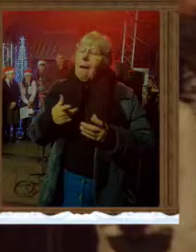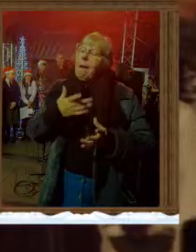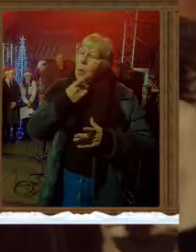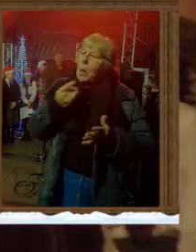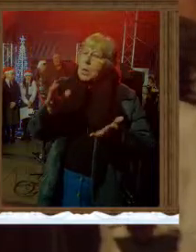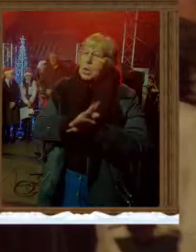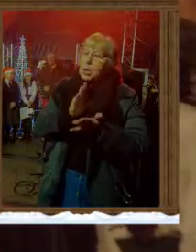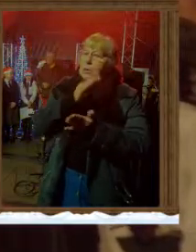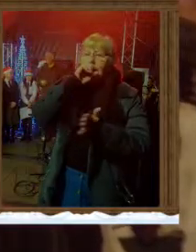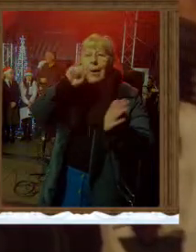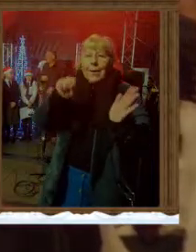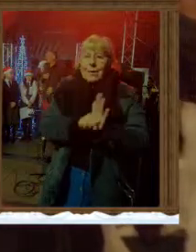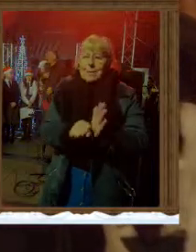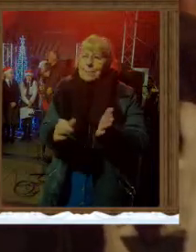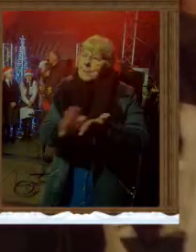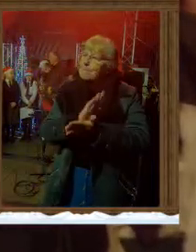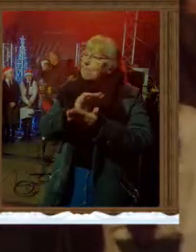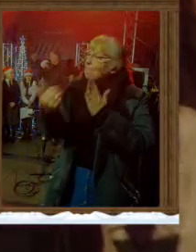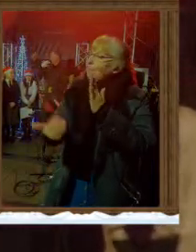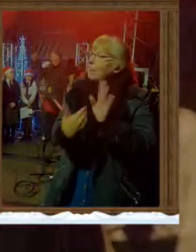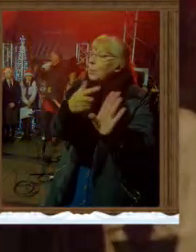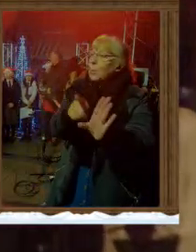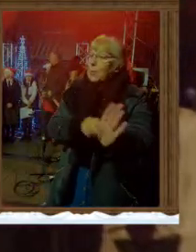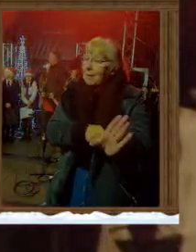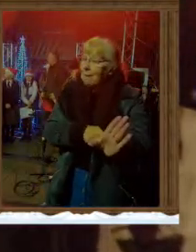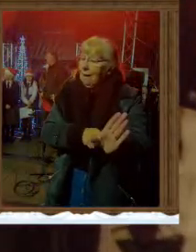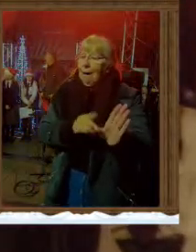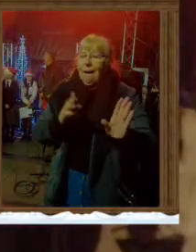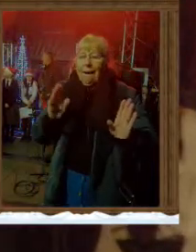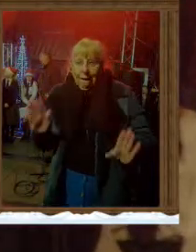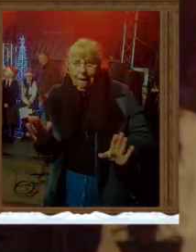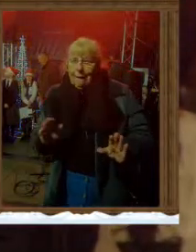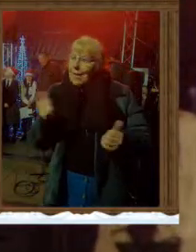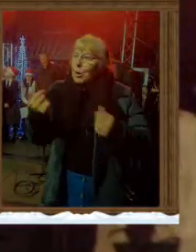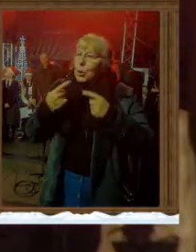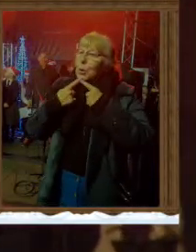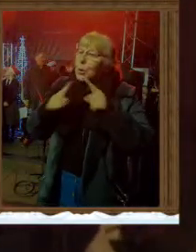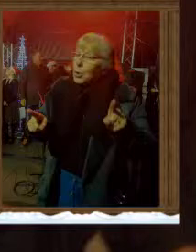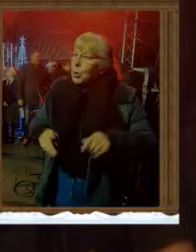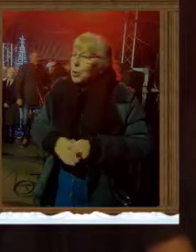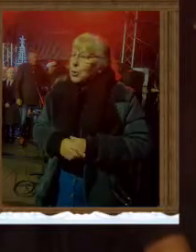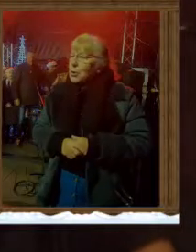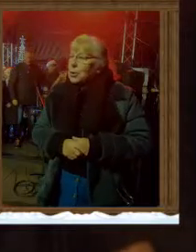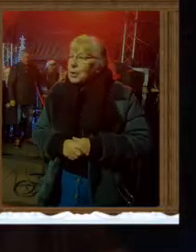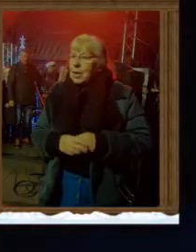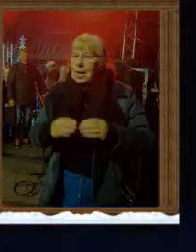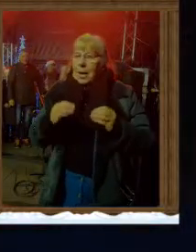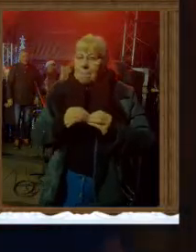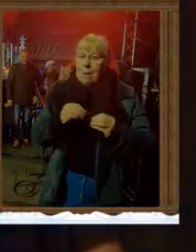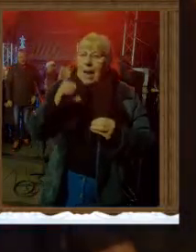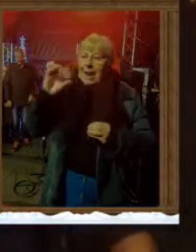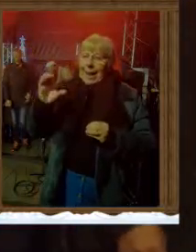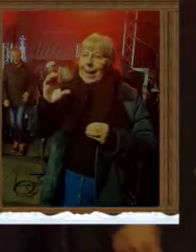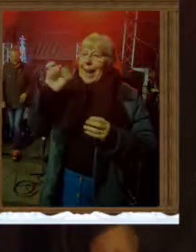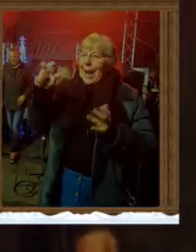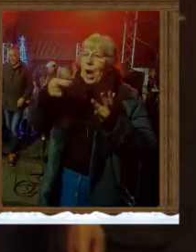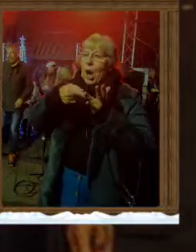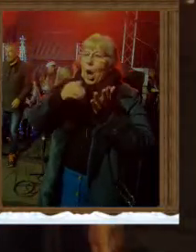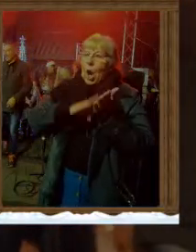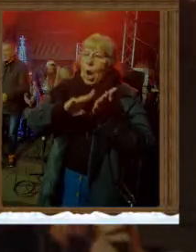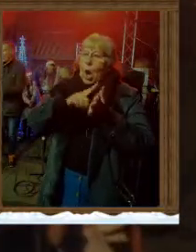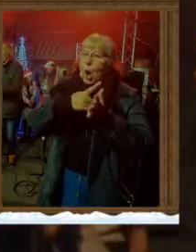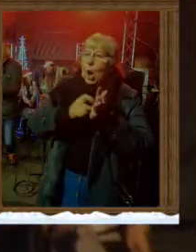Christmas and a Happy New Year. And I have to say, I've got some good news. Ballyclare comrades won